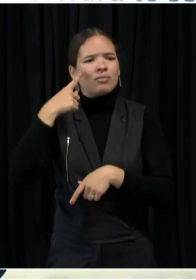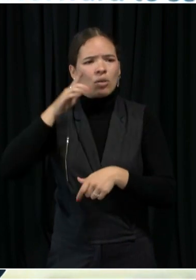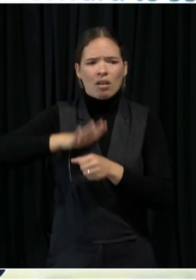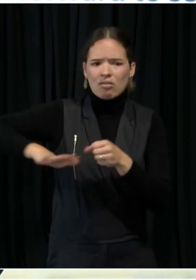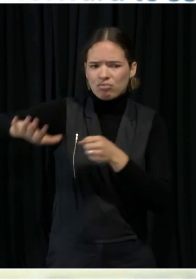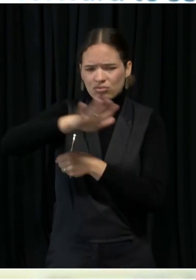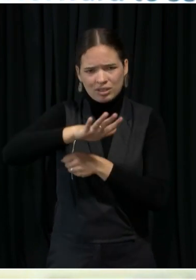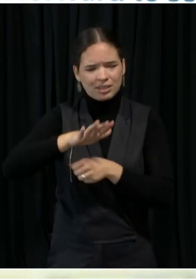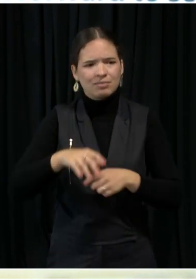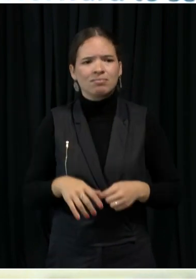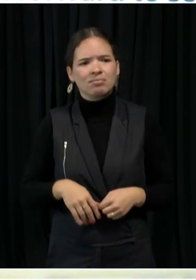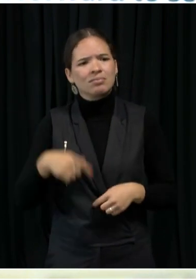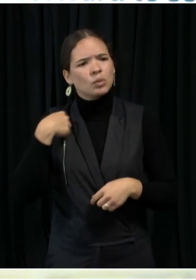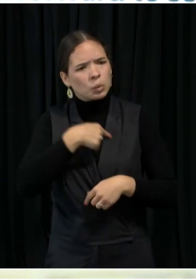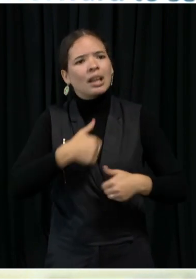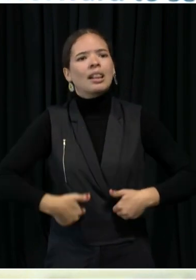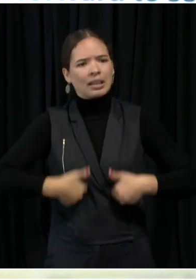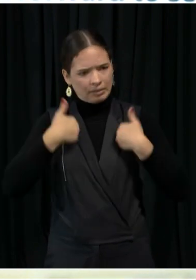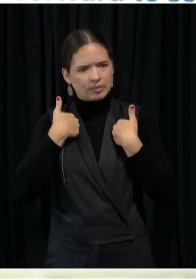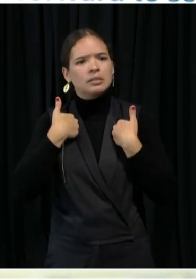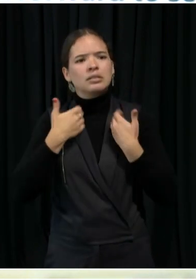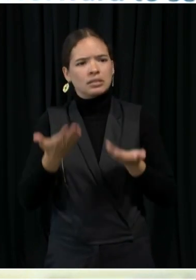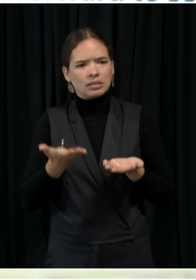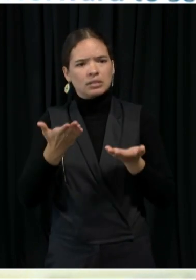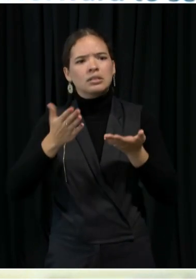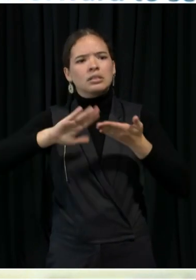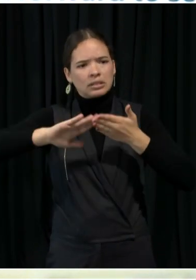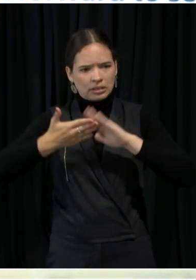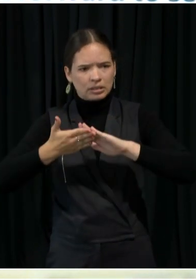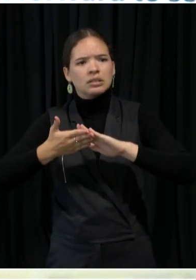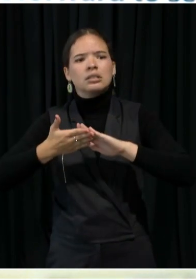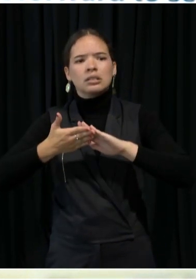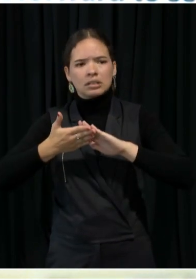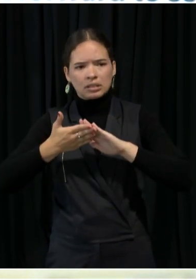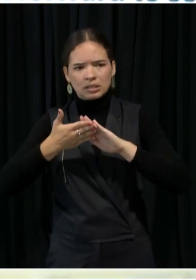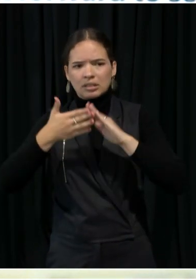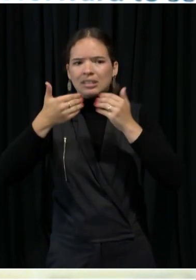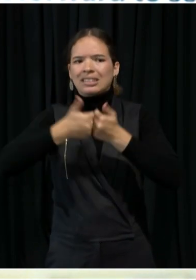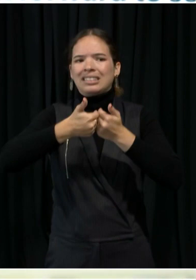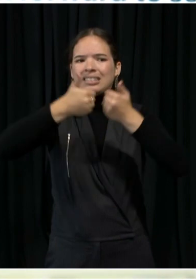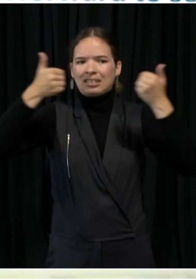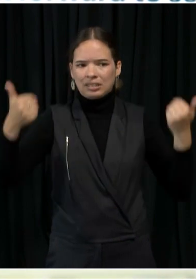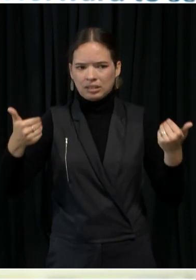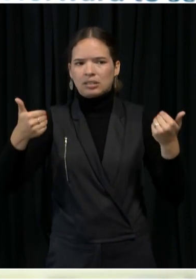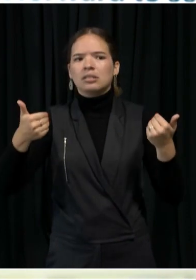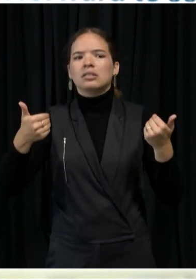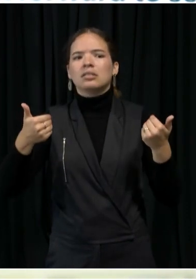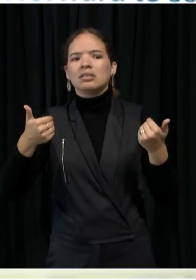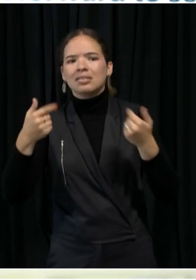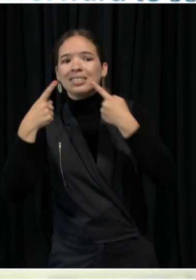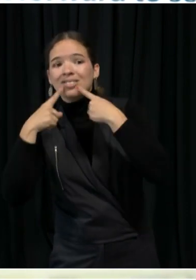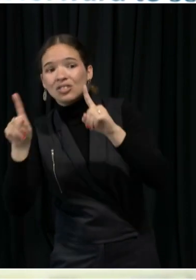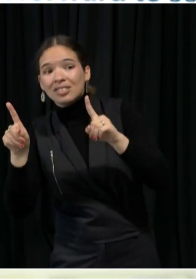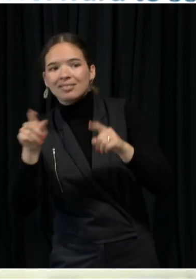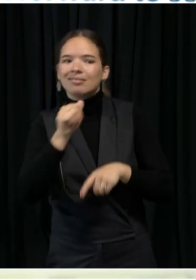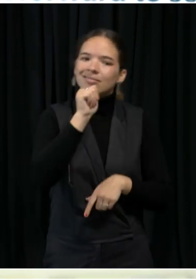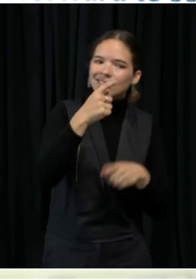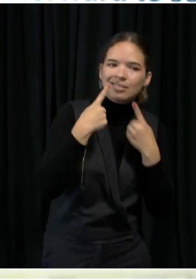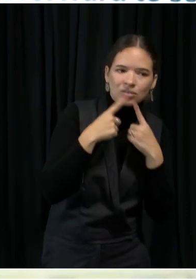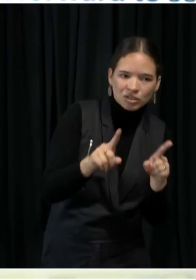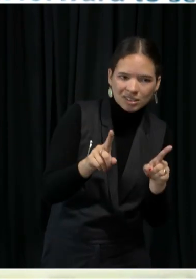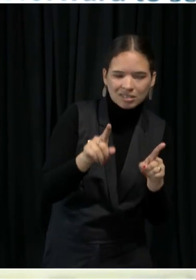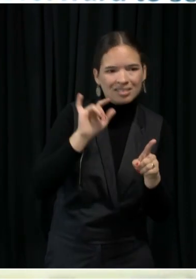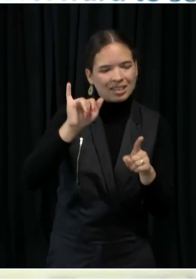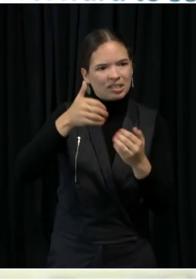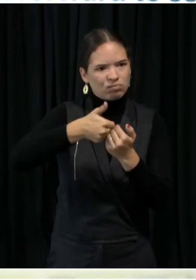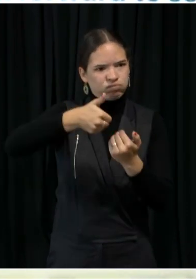a city where the divide between the have and the have-nots has been increasingly getting wider, and this is